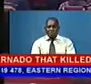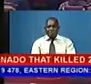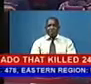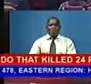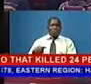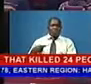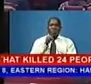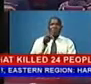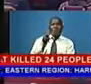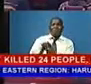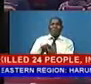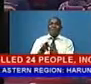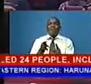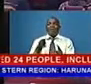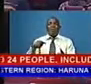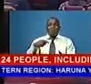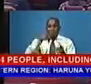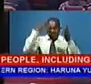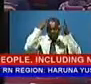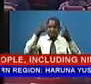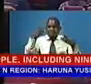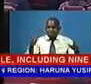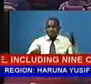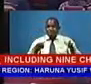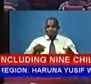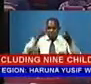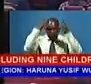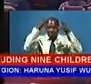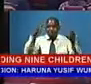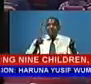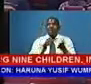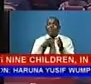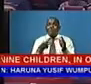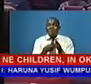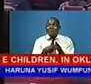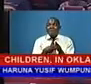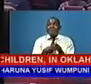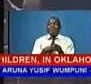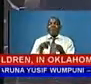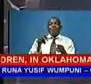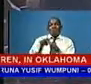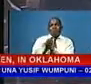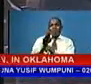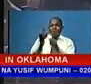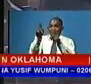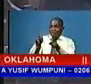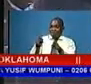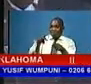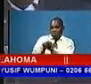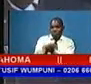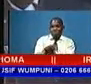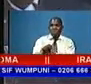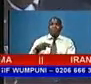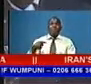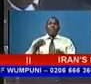But you did not. So the court and is the ruling our re-examination. And that terminates. The court is curtailing our re-examination. We